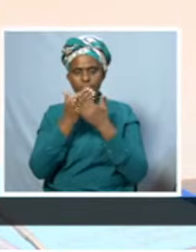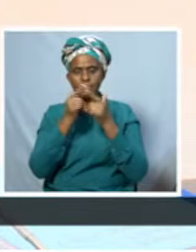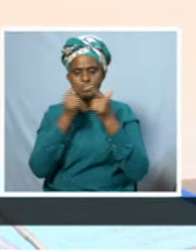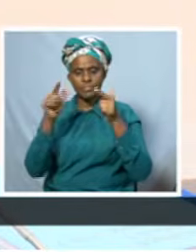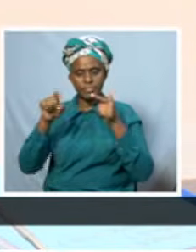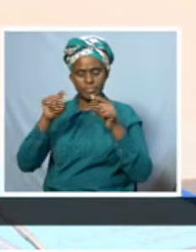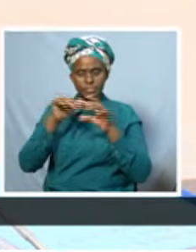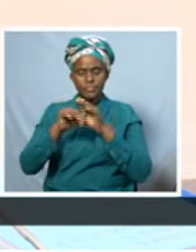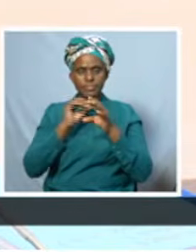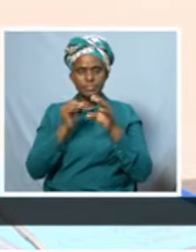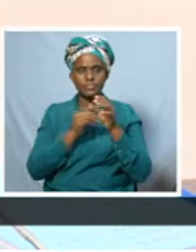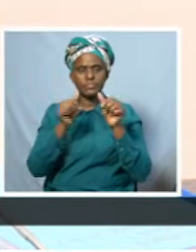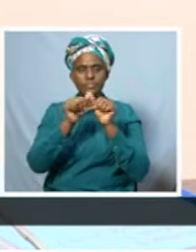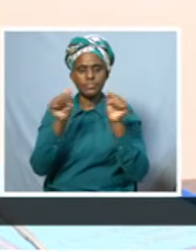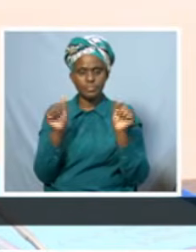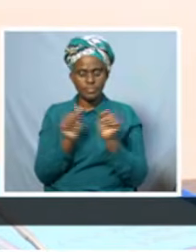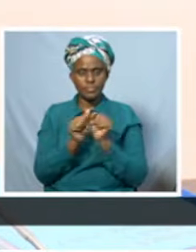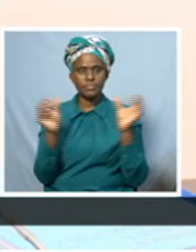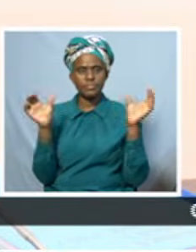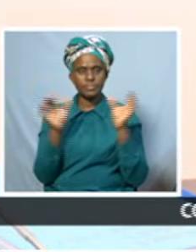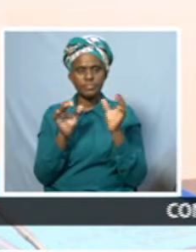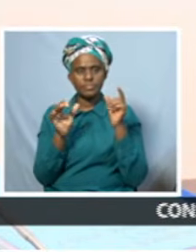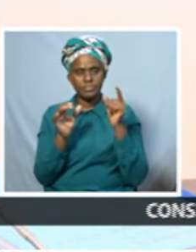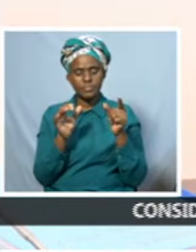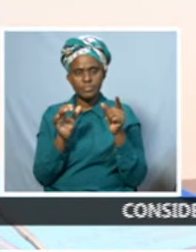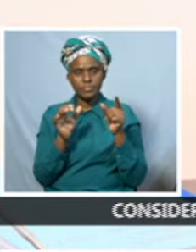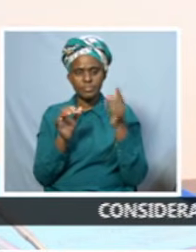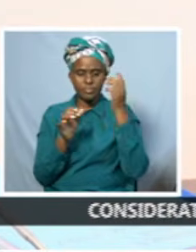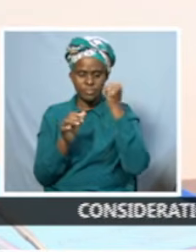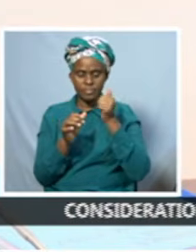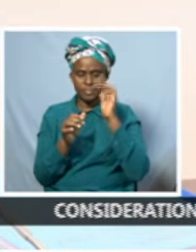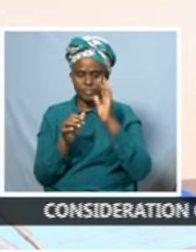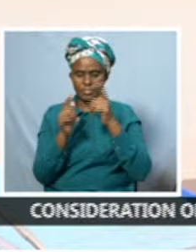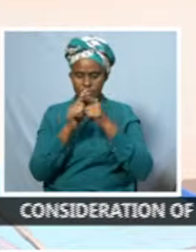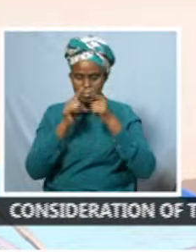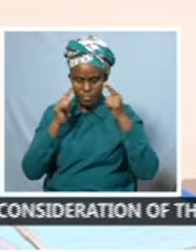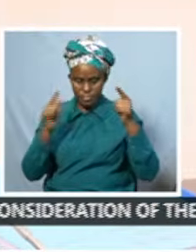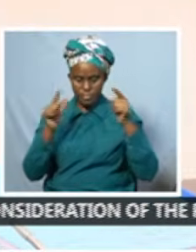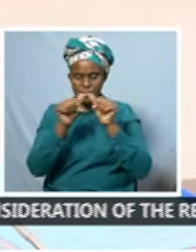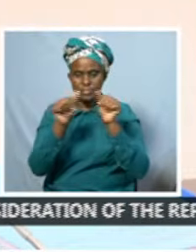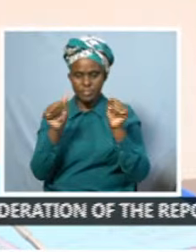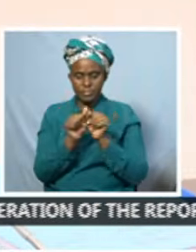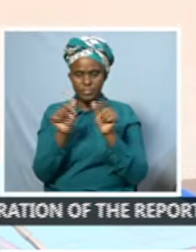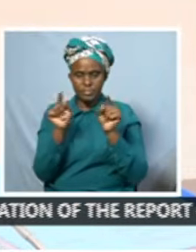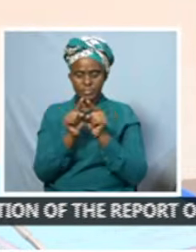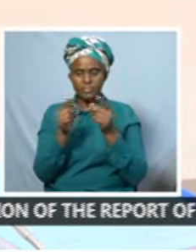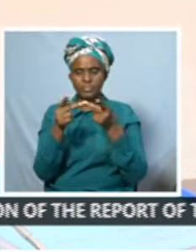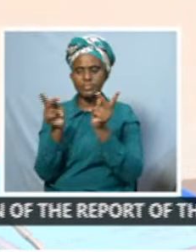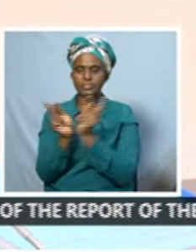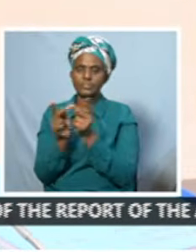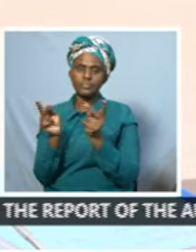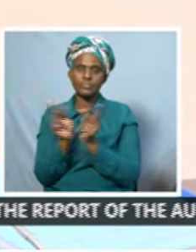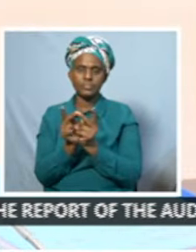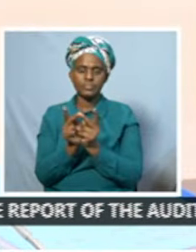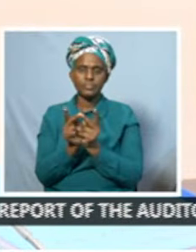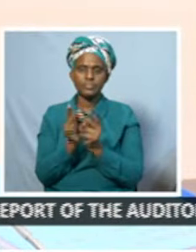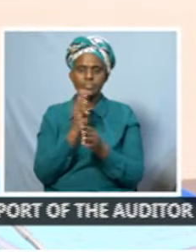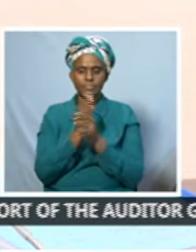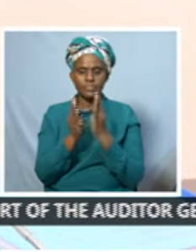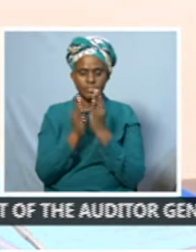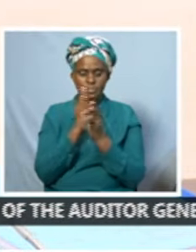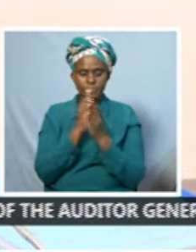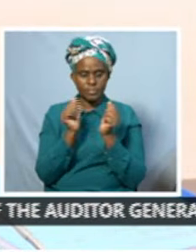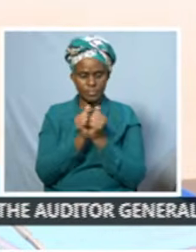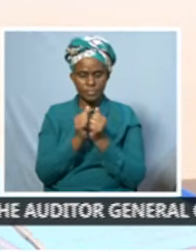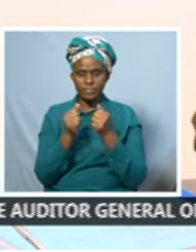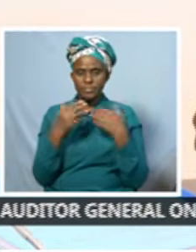need in our community due to the vastness of the areas and the spatially infrastructure in terms